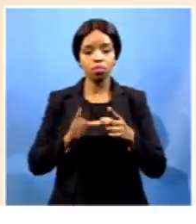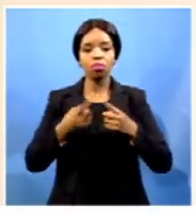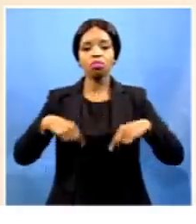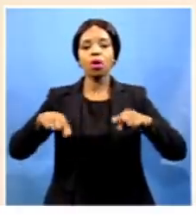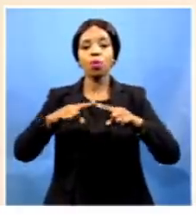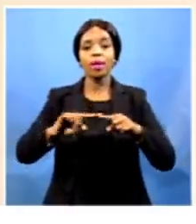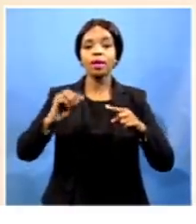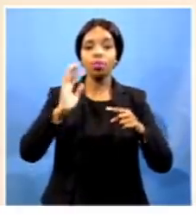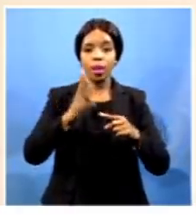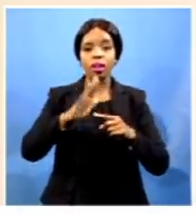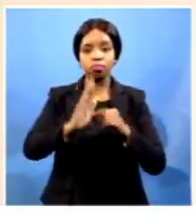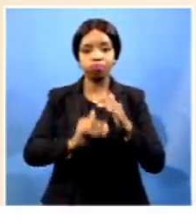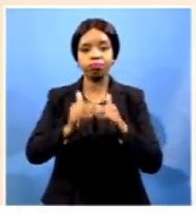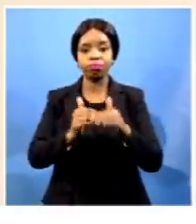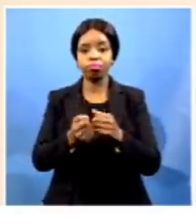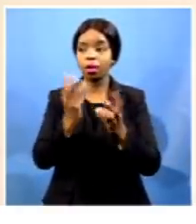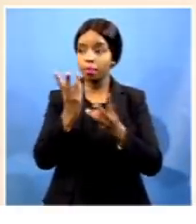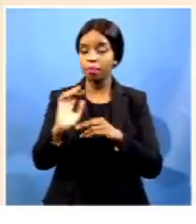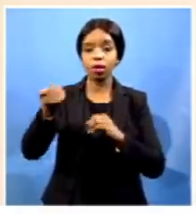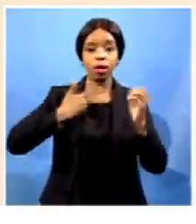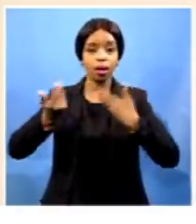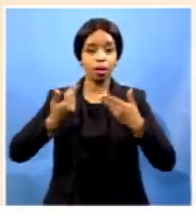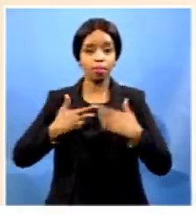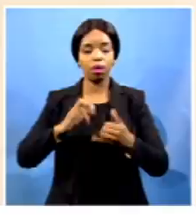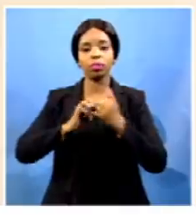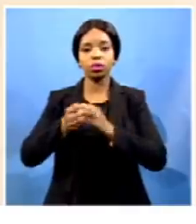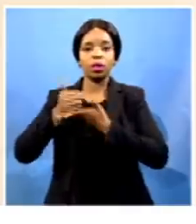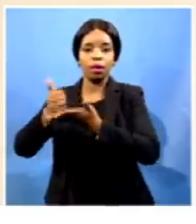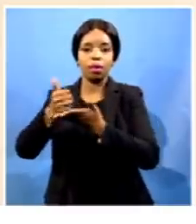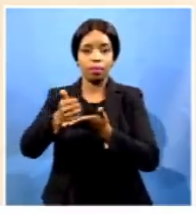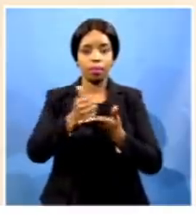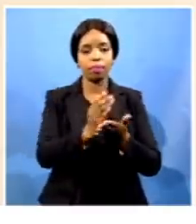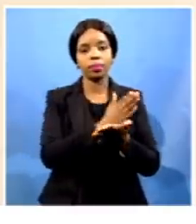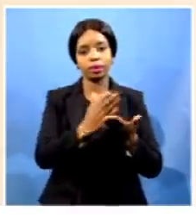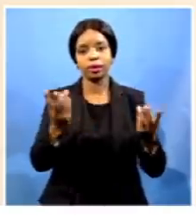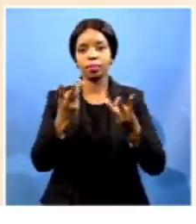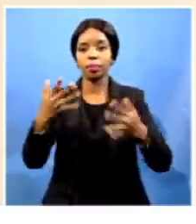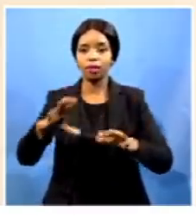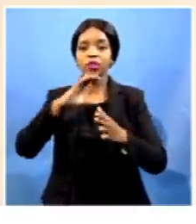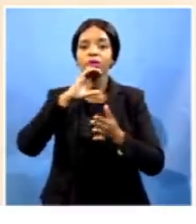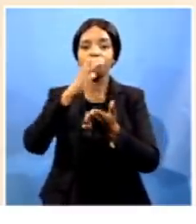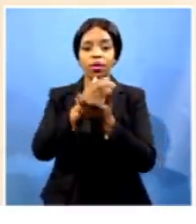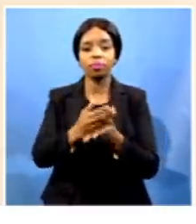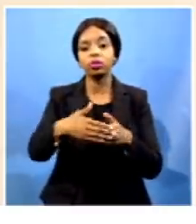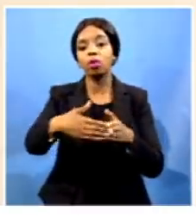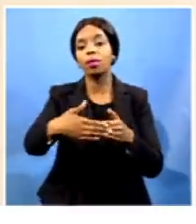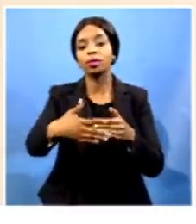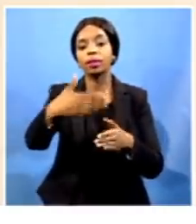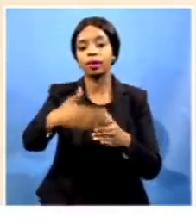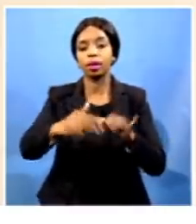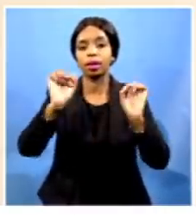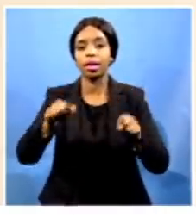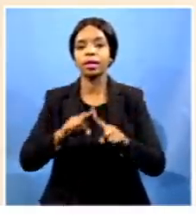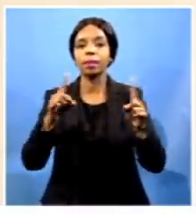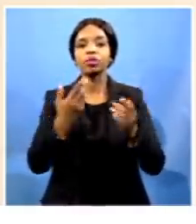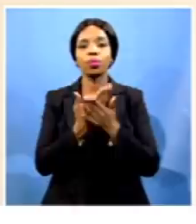young people are encouraged to visit our various social media sites, which I'll confirm towards the end. But you can